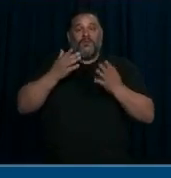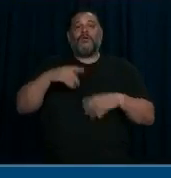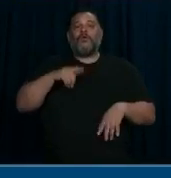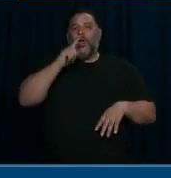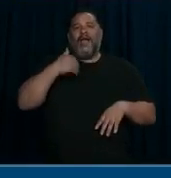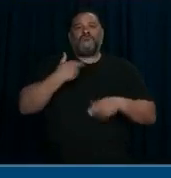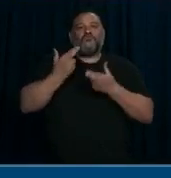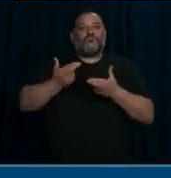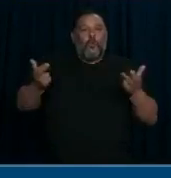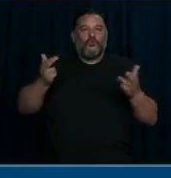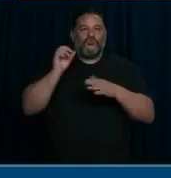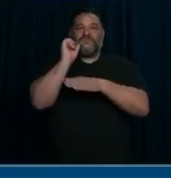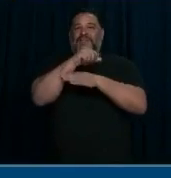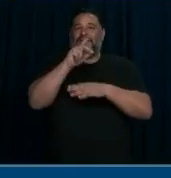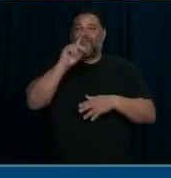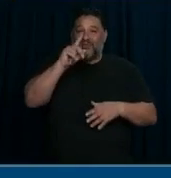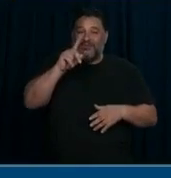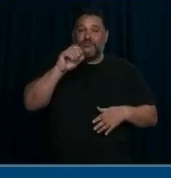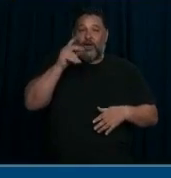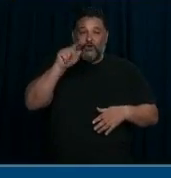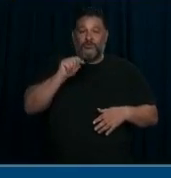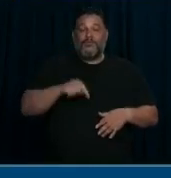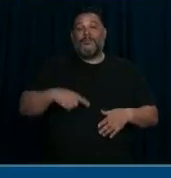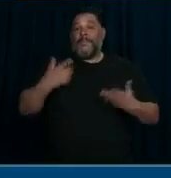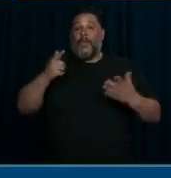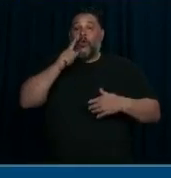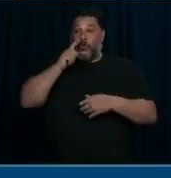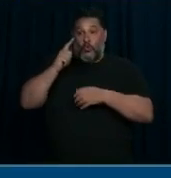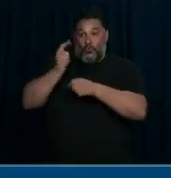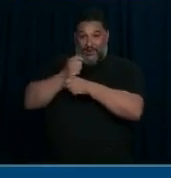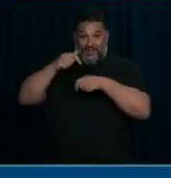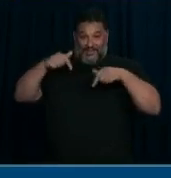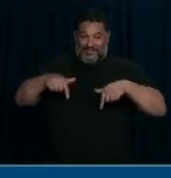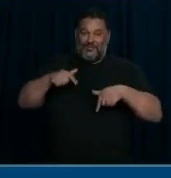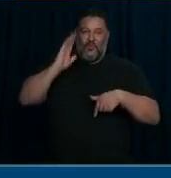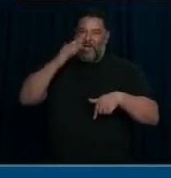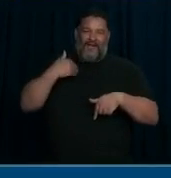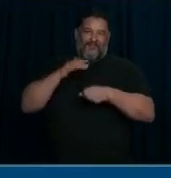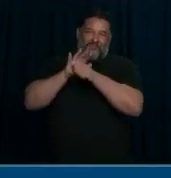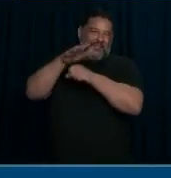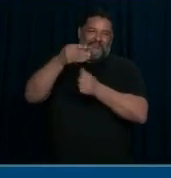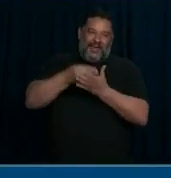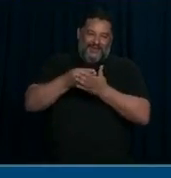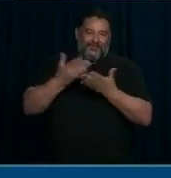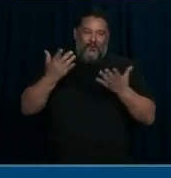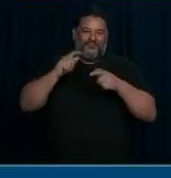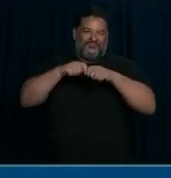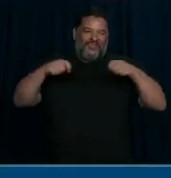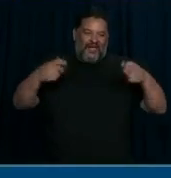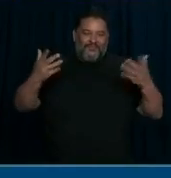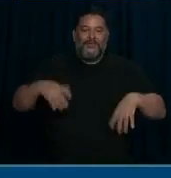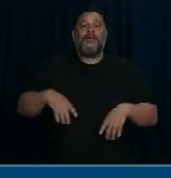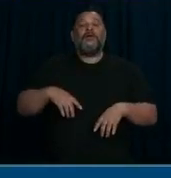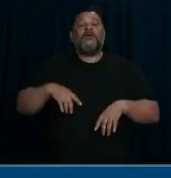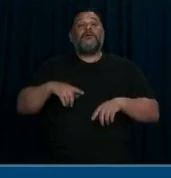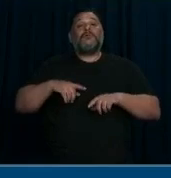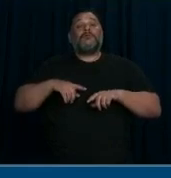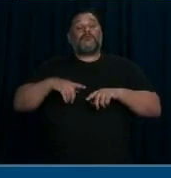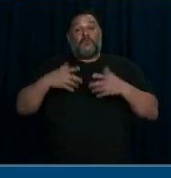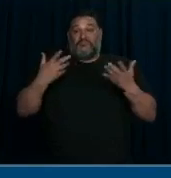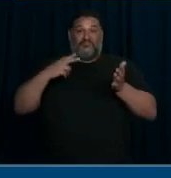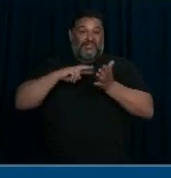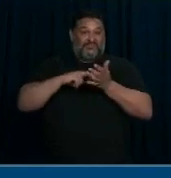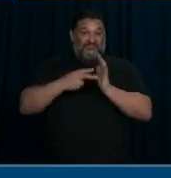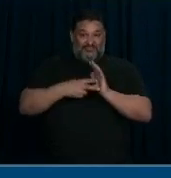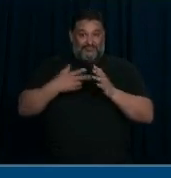Schweikert? Well, guess what? Whoever wins this primary is going to have more money than they're going to know what to do with. So that's a tie. So at the end of the day, I am